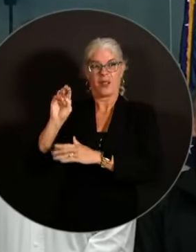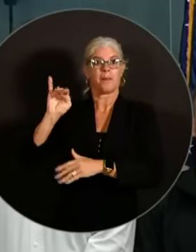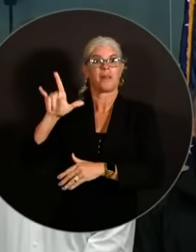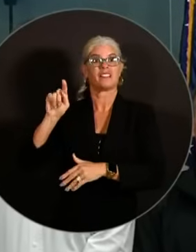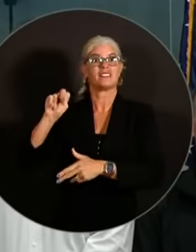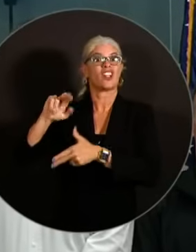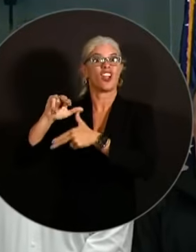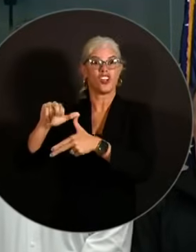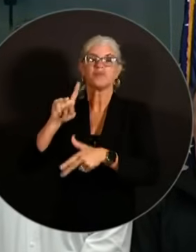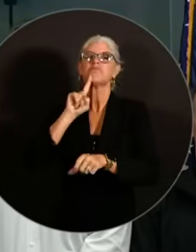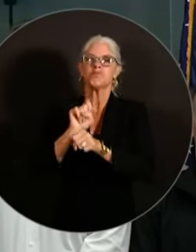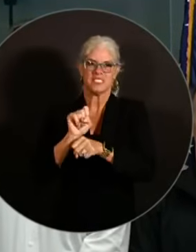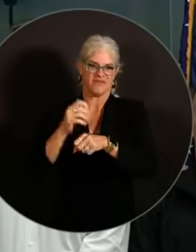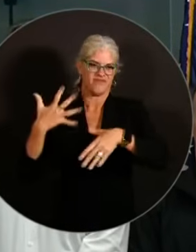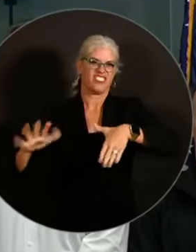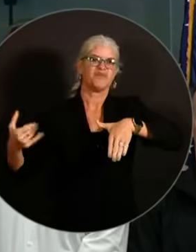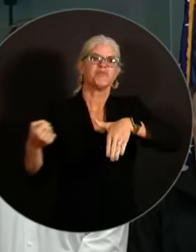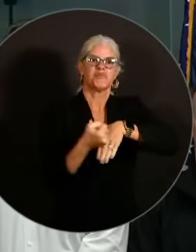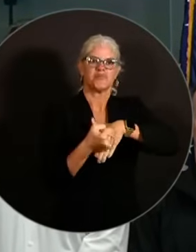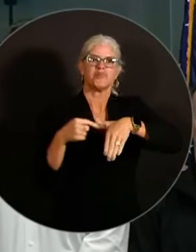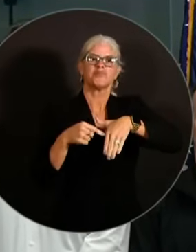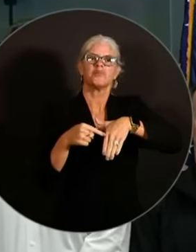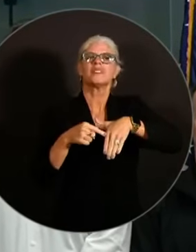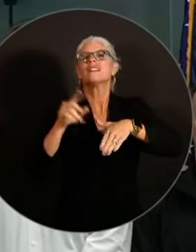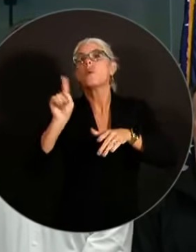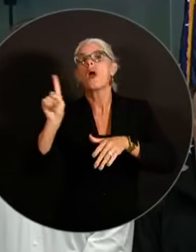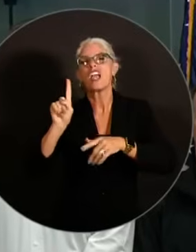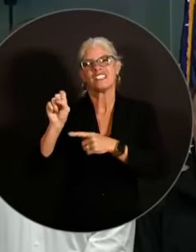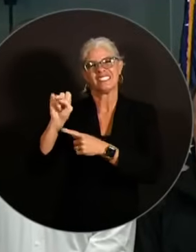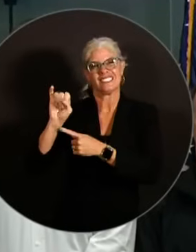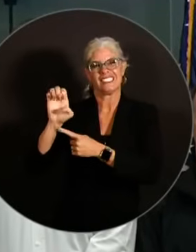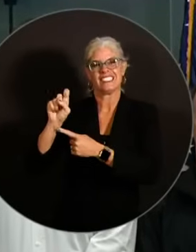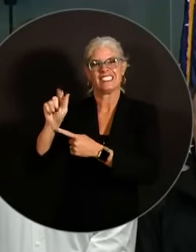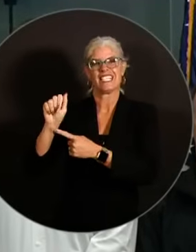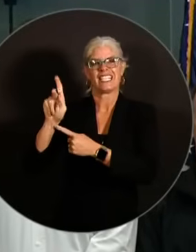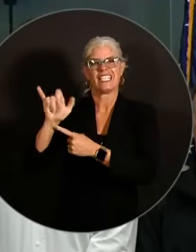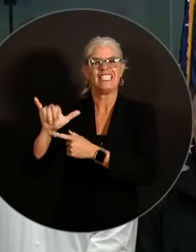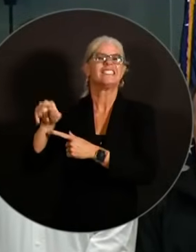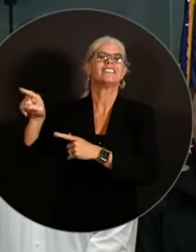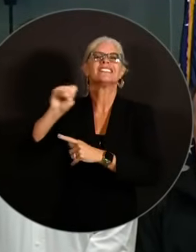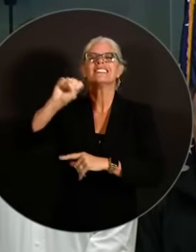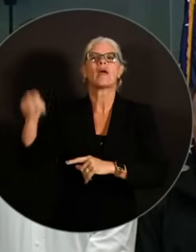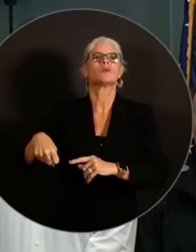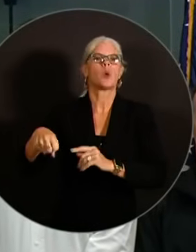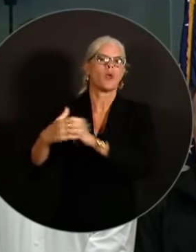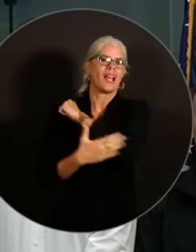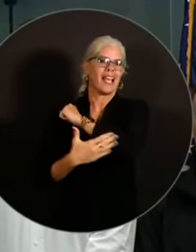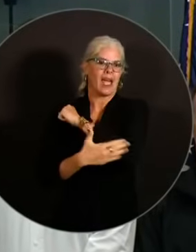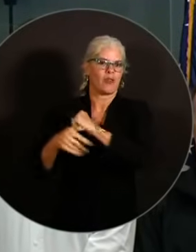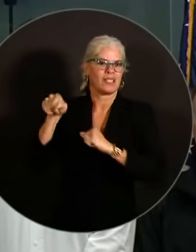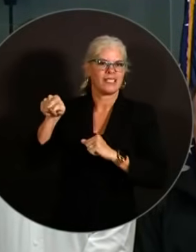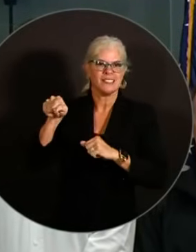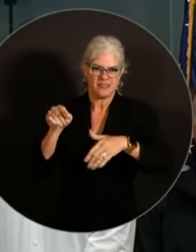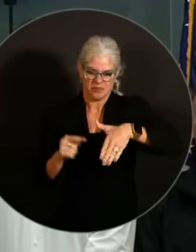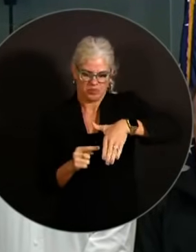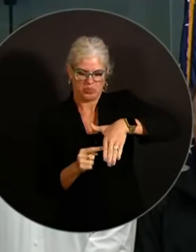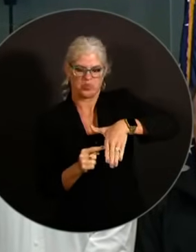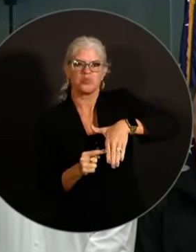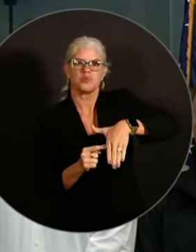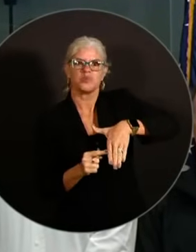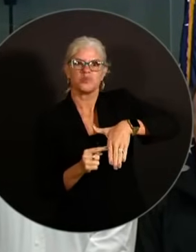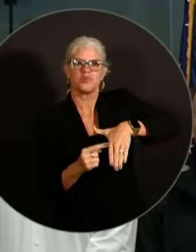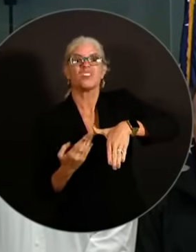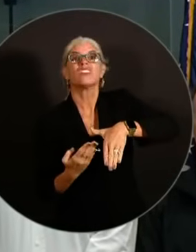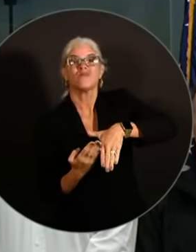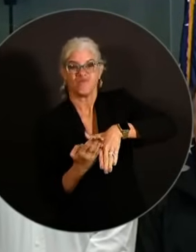made landfall near Siesta Key in Sarasota County. It moved quickly across central Florida overnight, producing